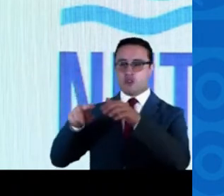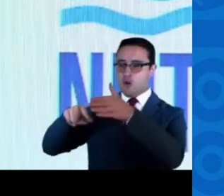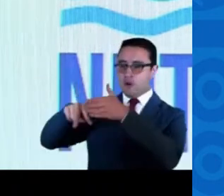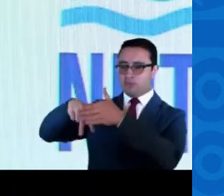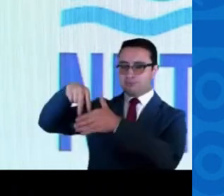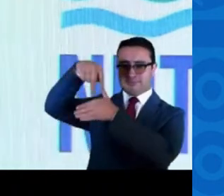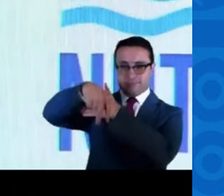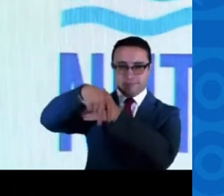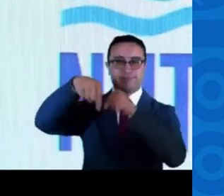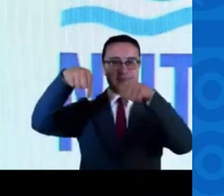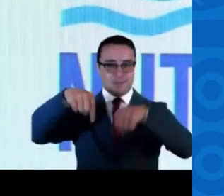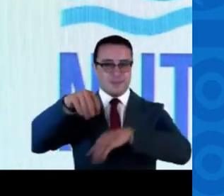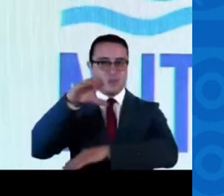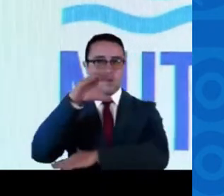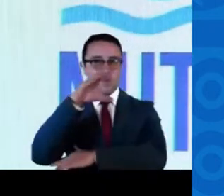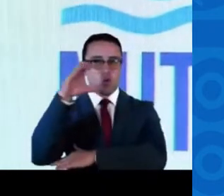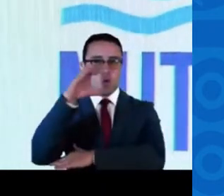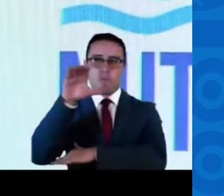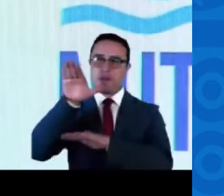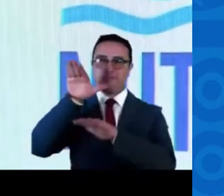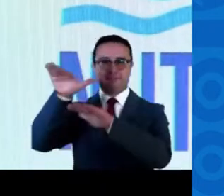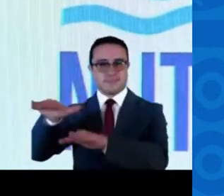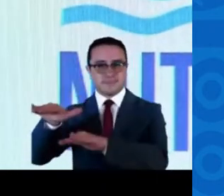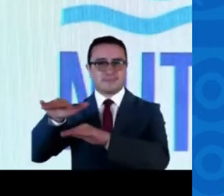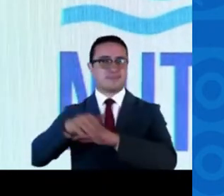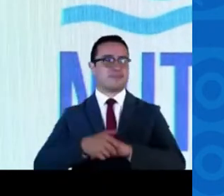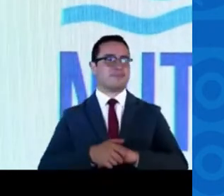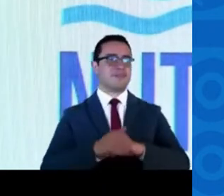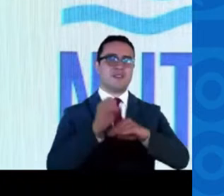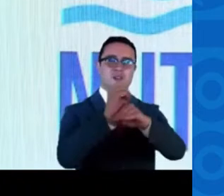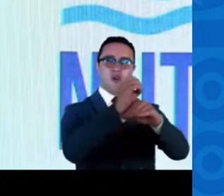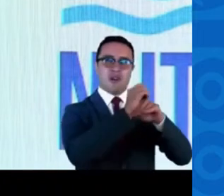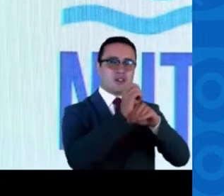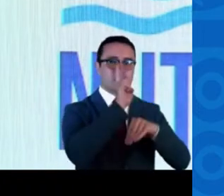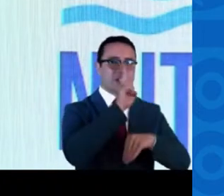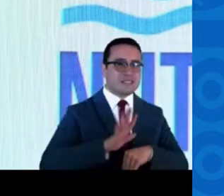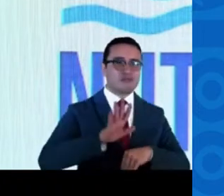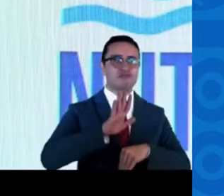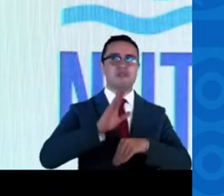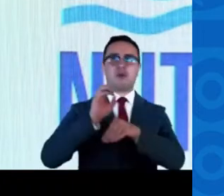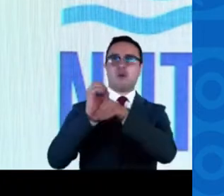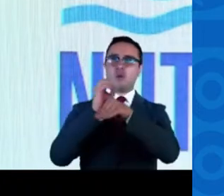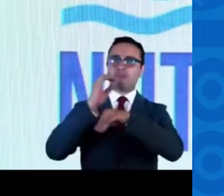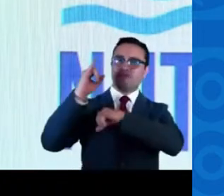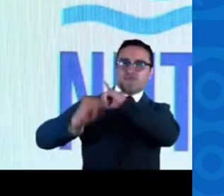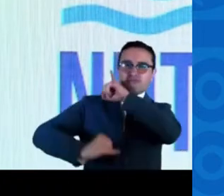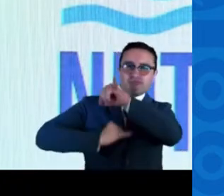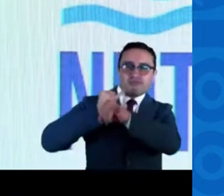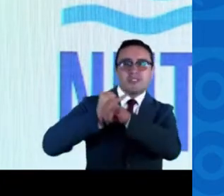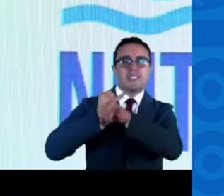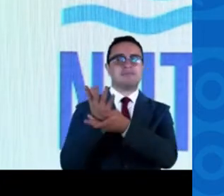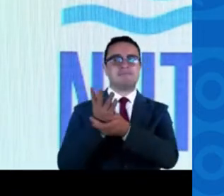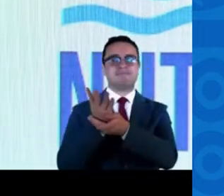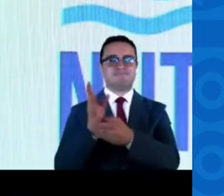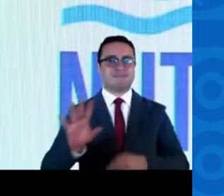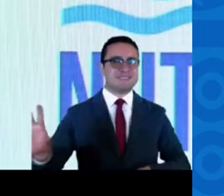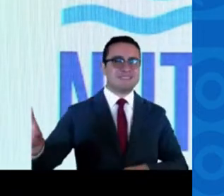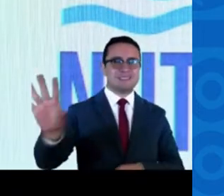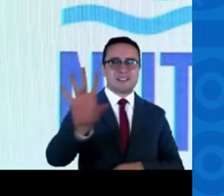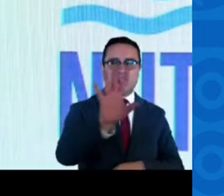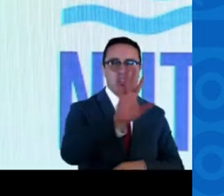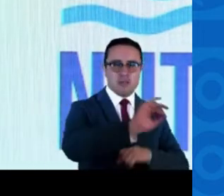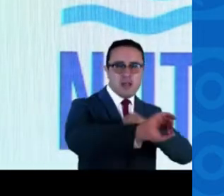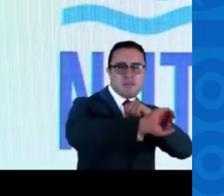diplomatic corps teams represented here in Colombia, and to all the national and international